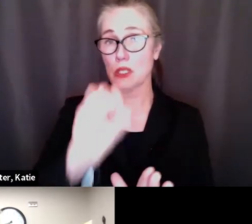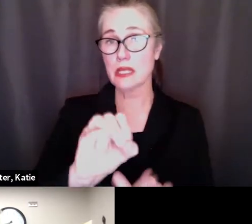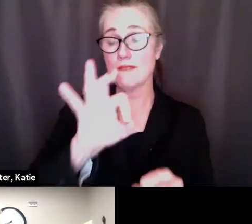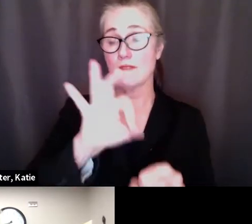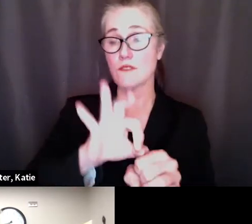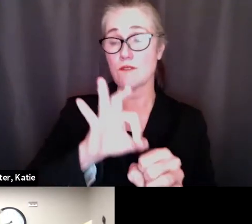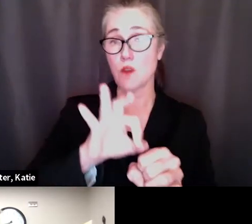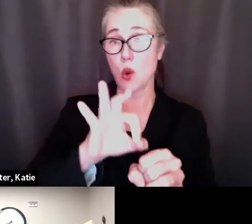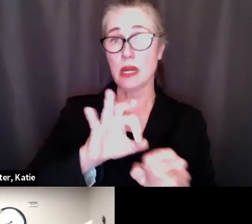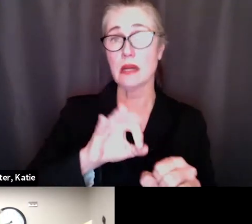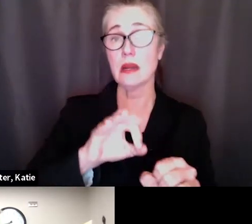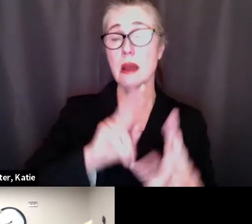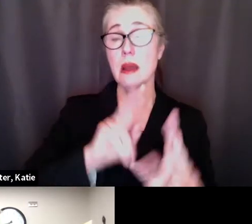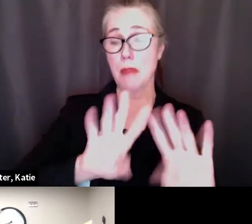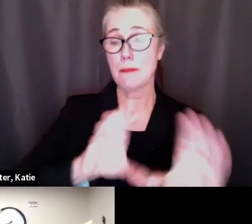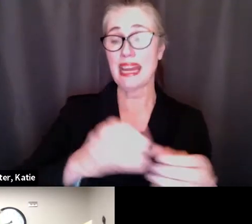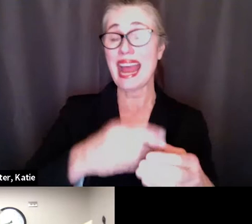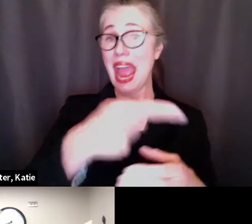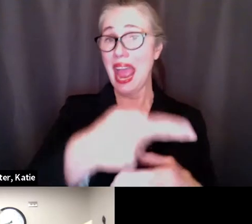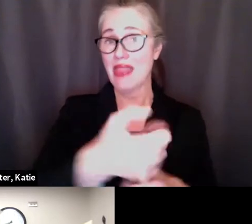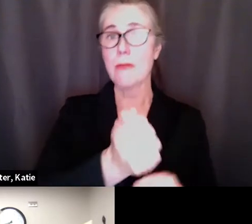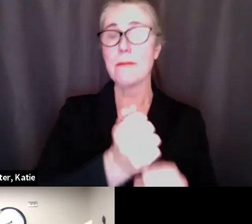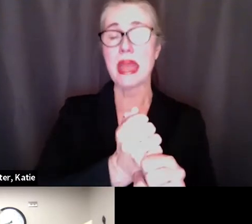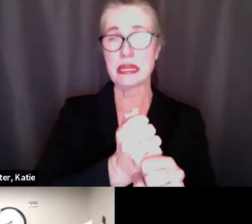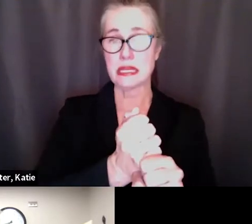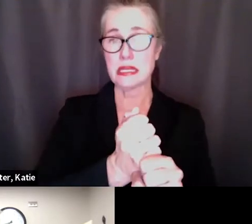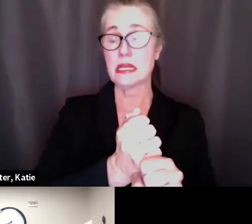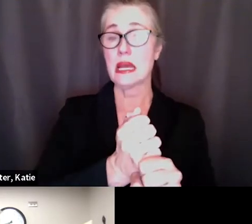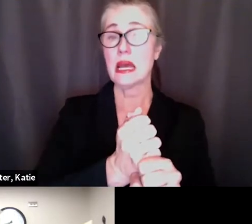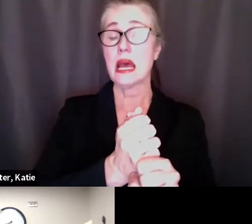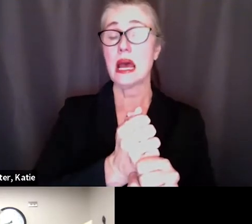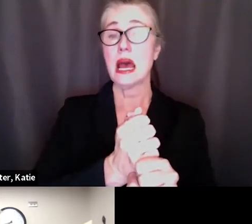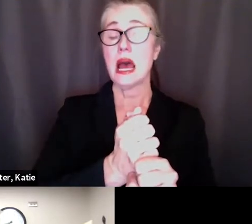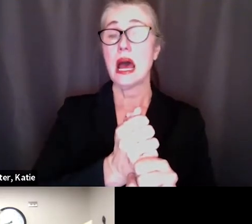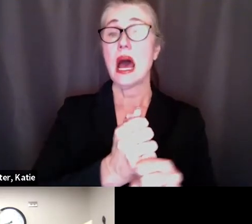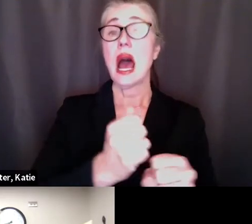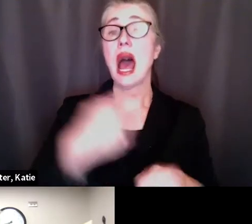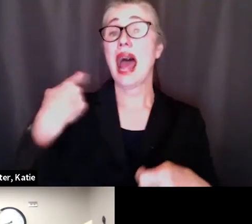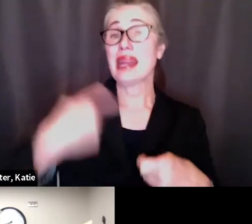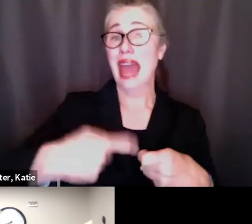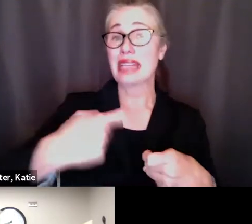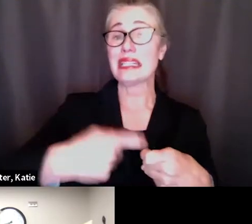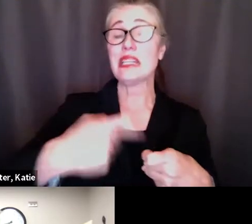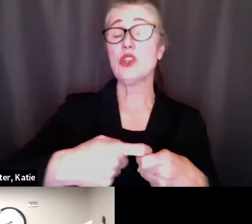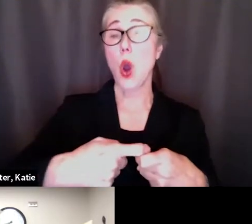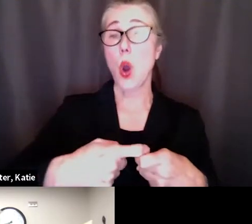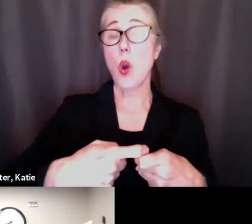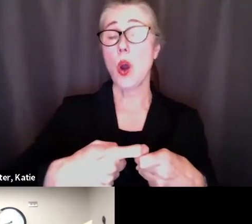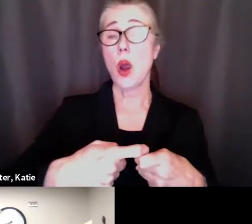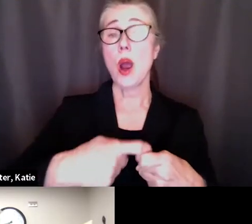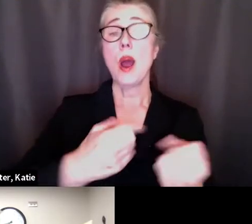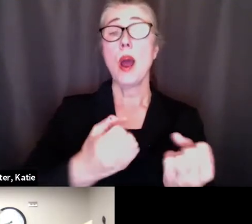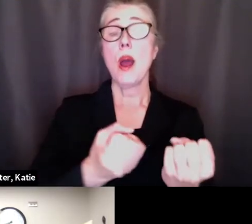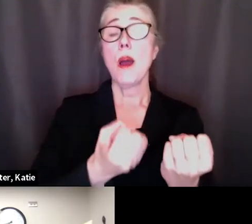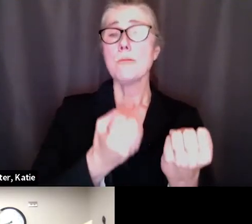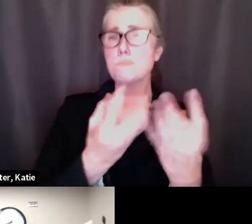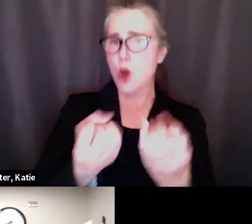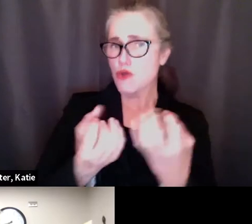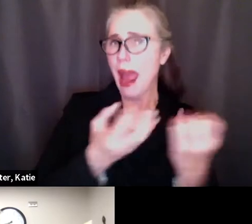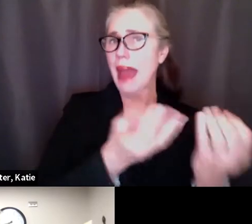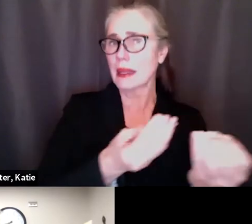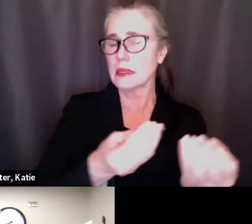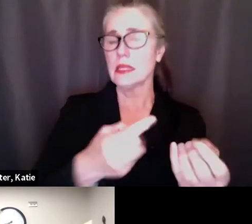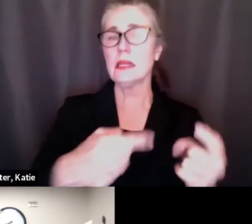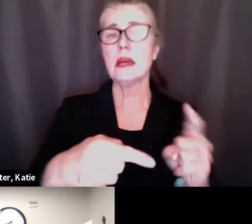also creates a latino plurality district and a protected class majority district so my votes